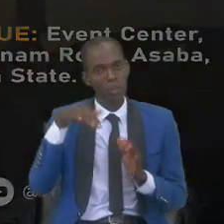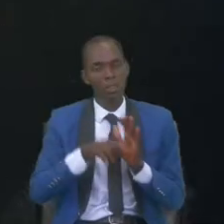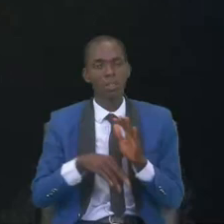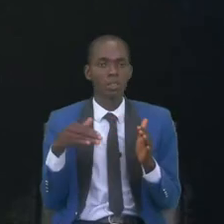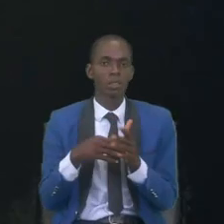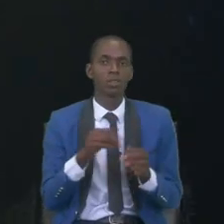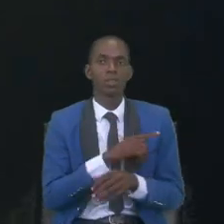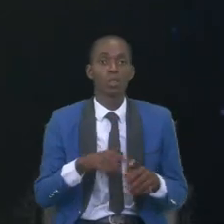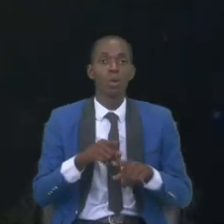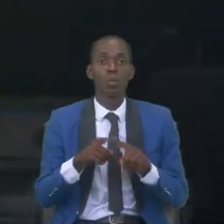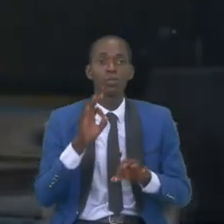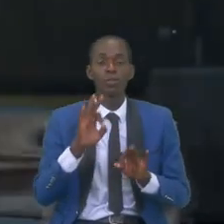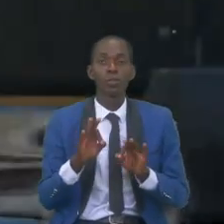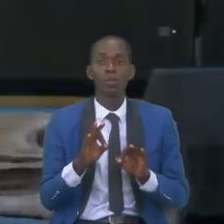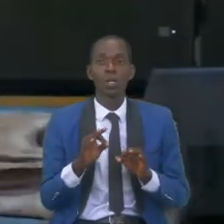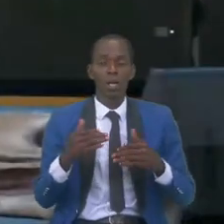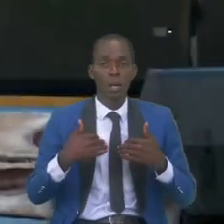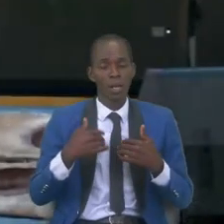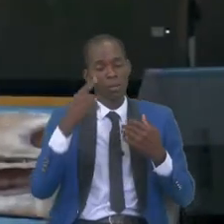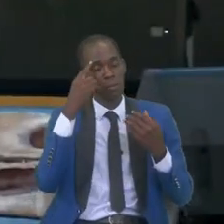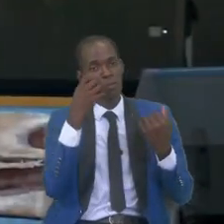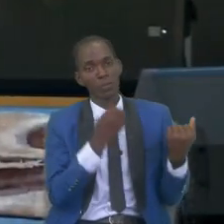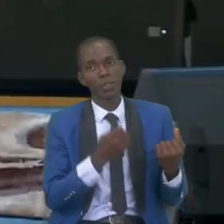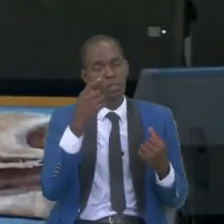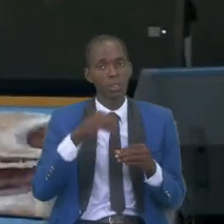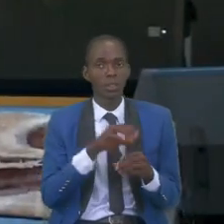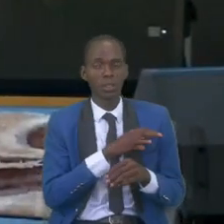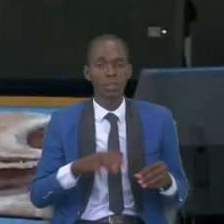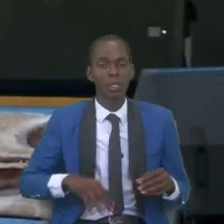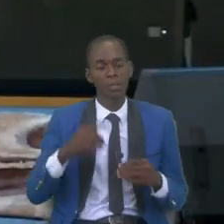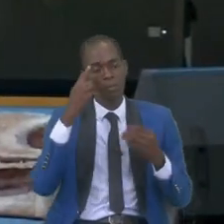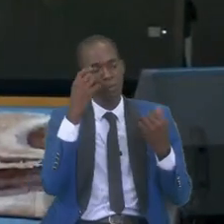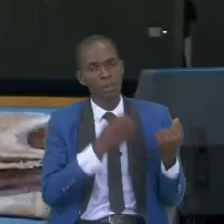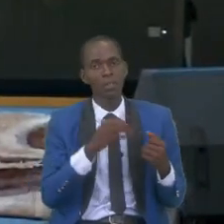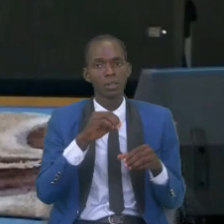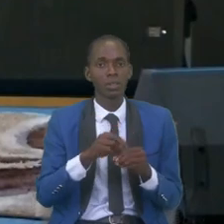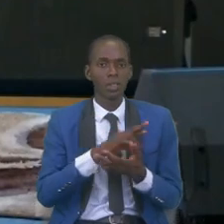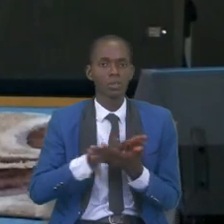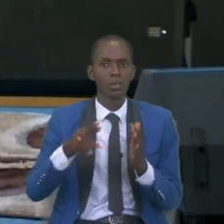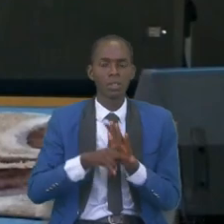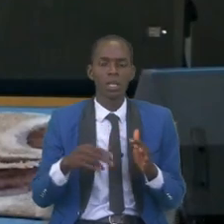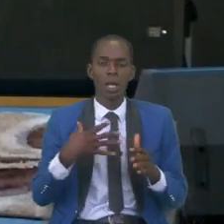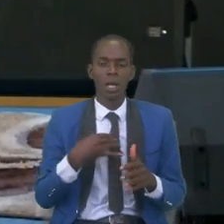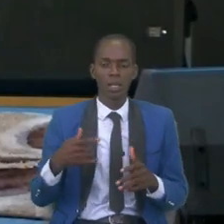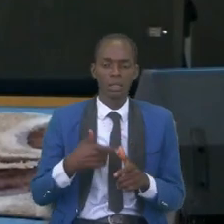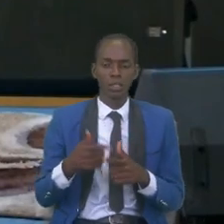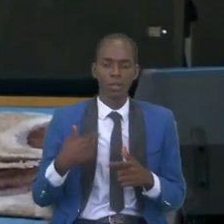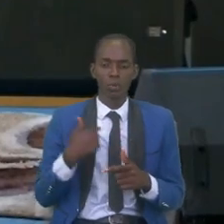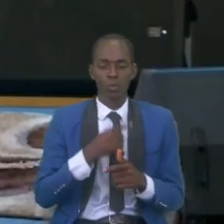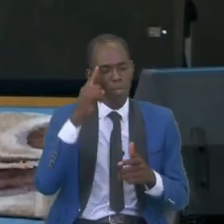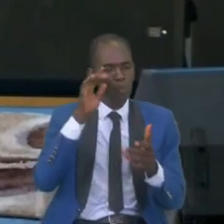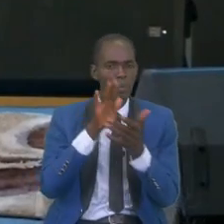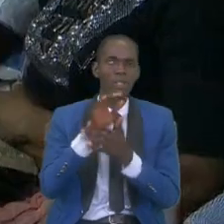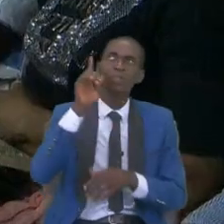in Christ and faith for salvation and we believe Him. When we say we believe Him, we believe His word and